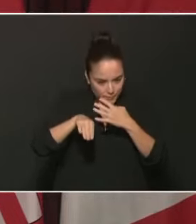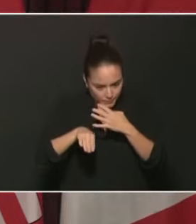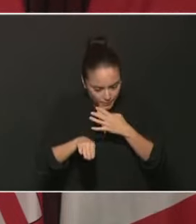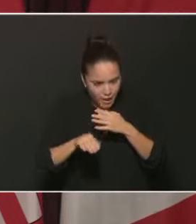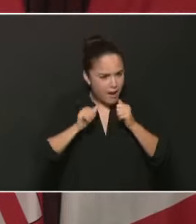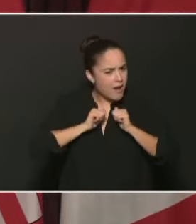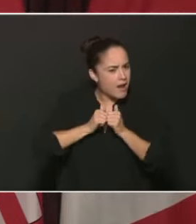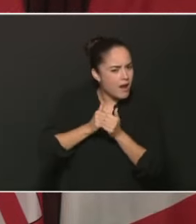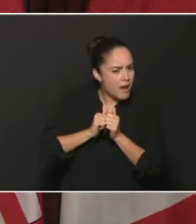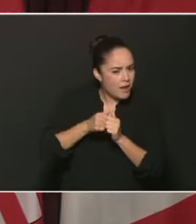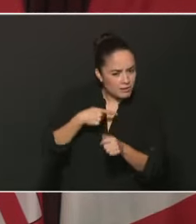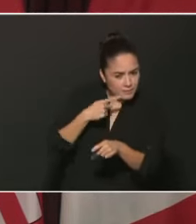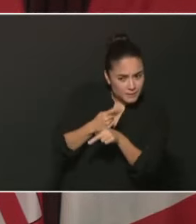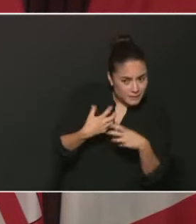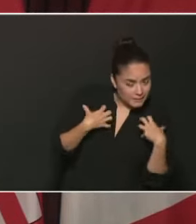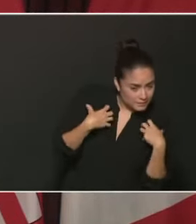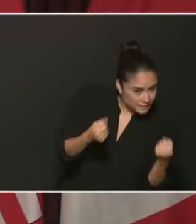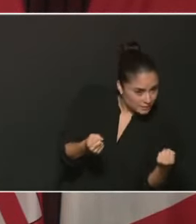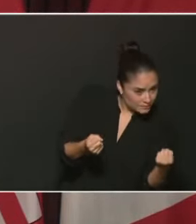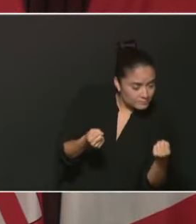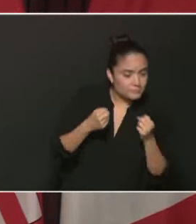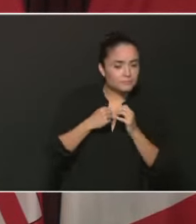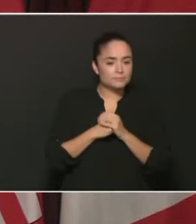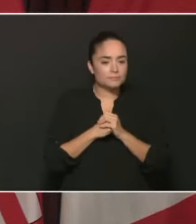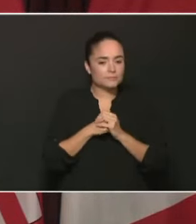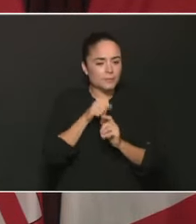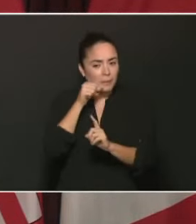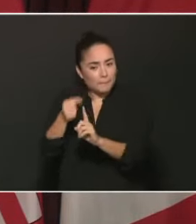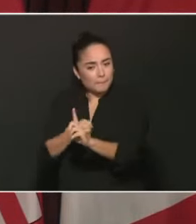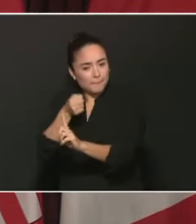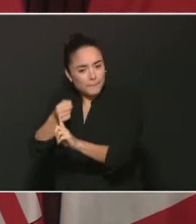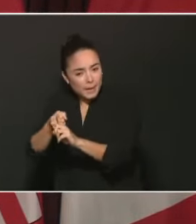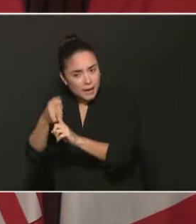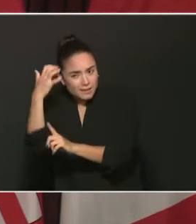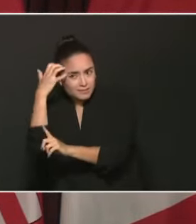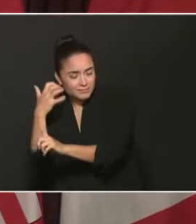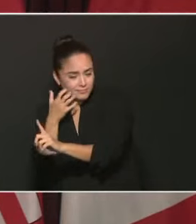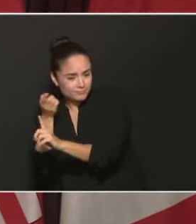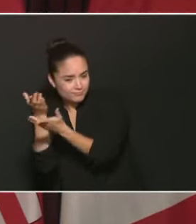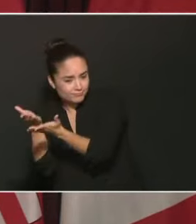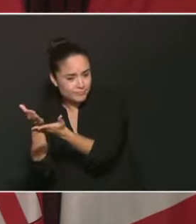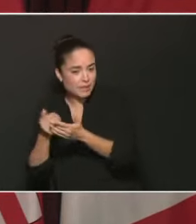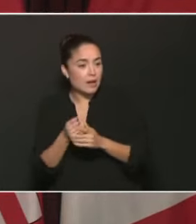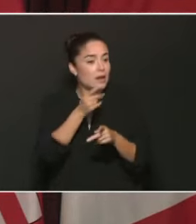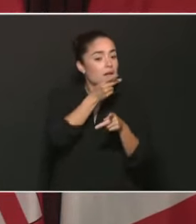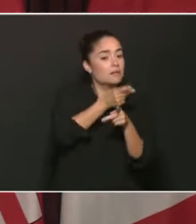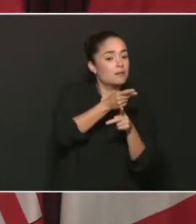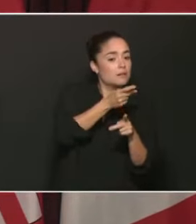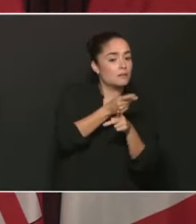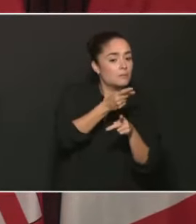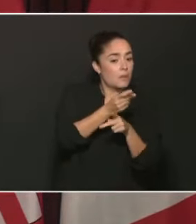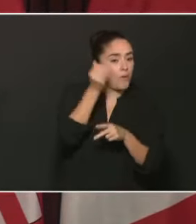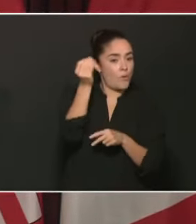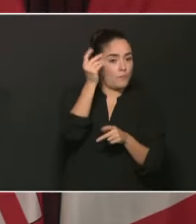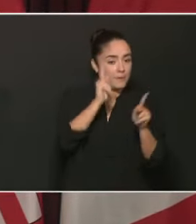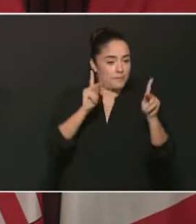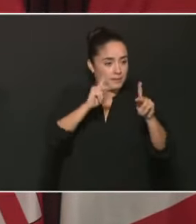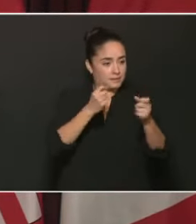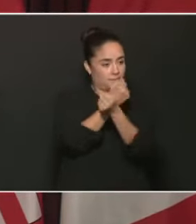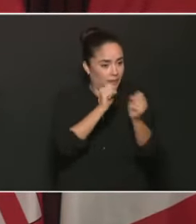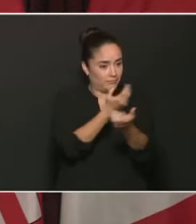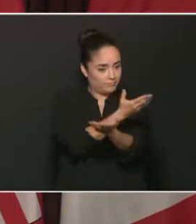that stops the impact on our hospital partners, that keeps Ontarians safe. It's working. Debate is